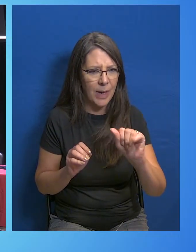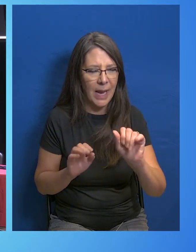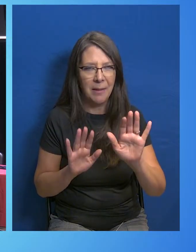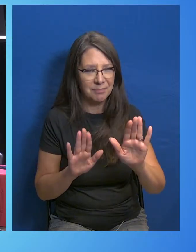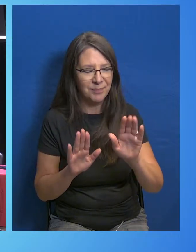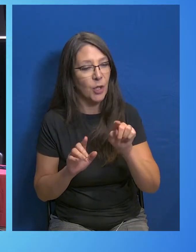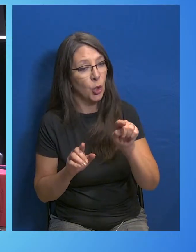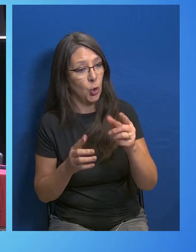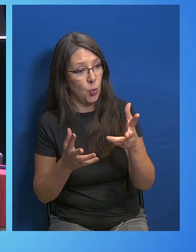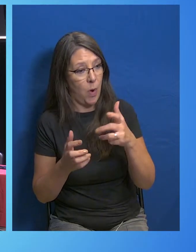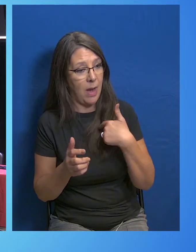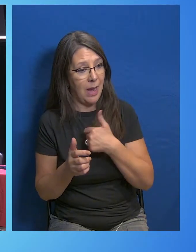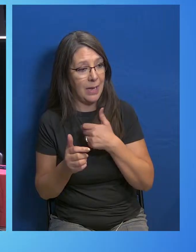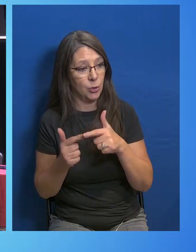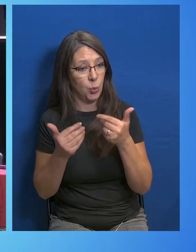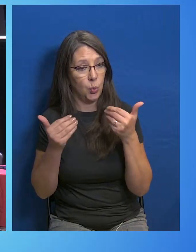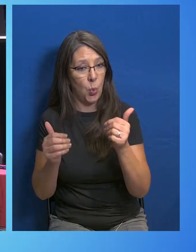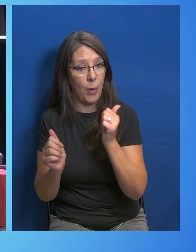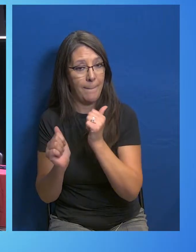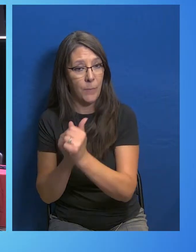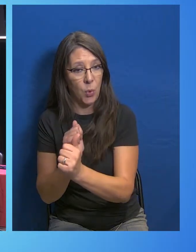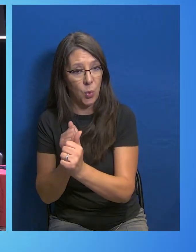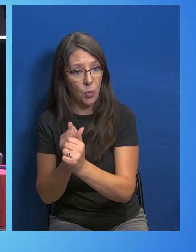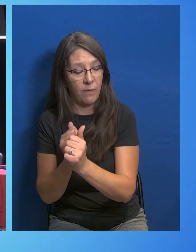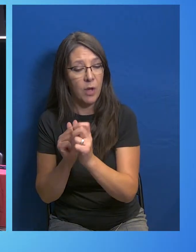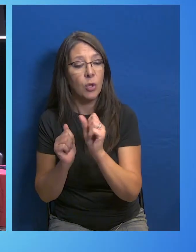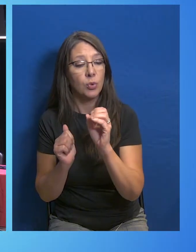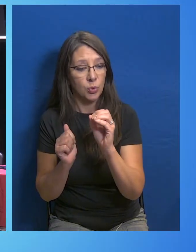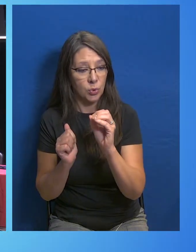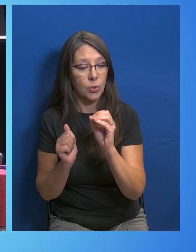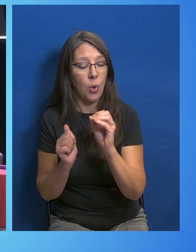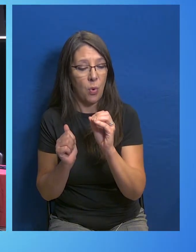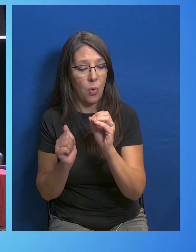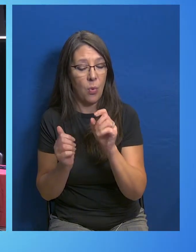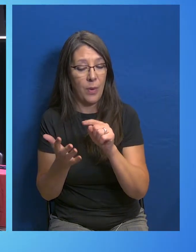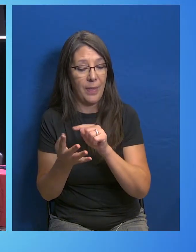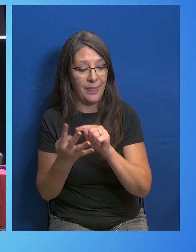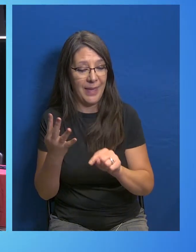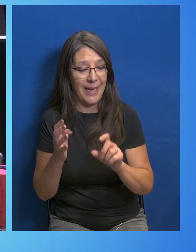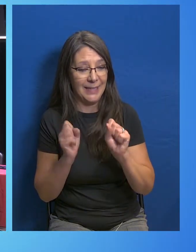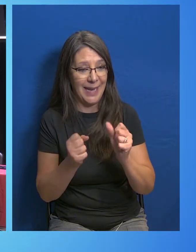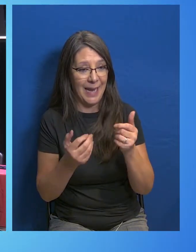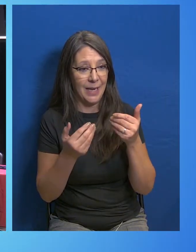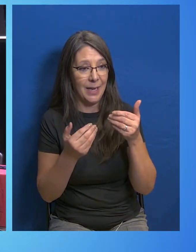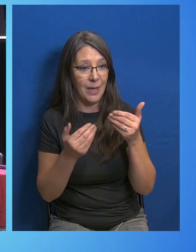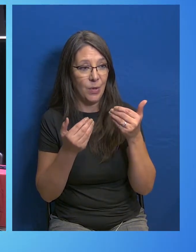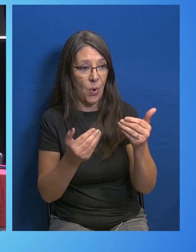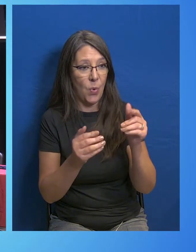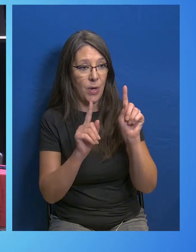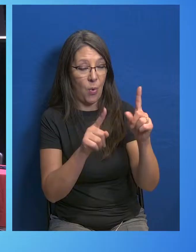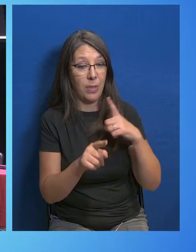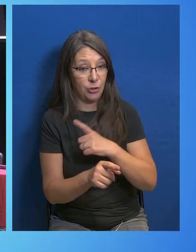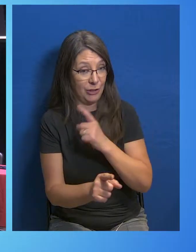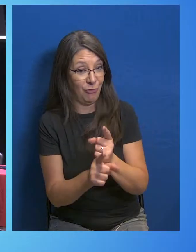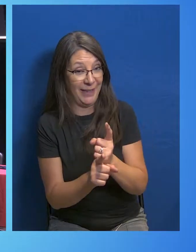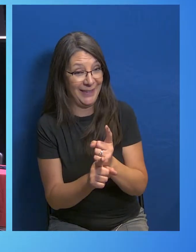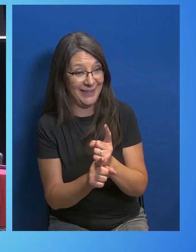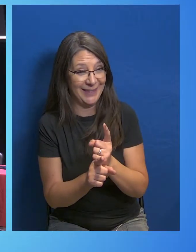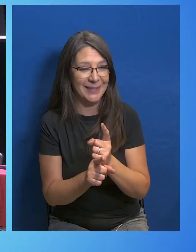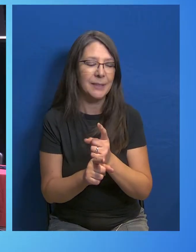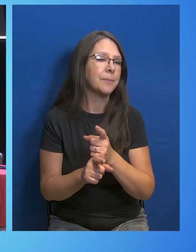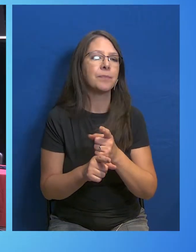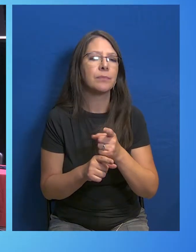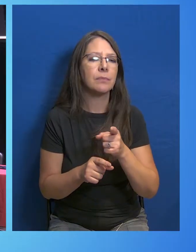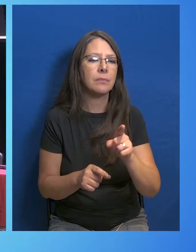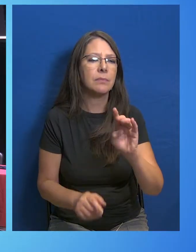this so you can go ahead and with these bills to the legislature in January, correct? Okay. Yes, yes. Can I ask one more Yeah, question? go ahead.